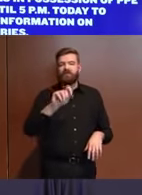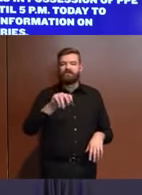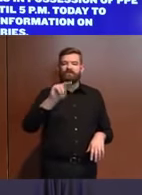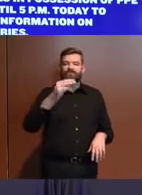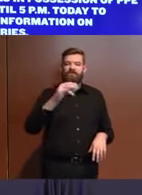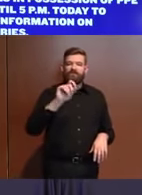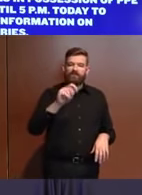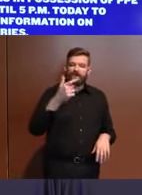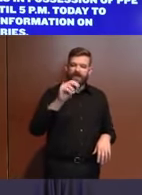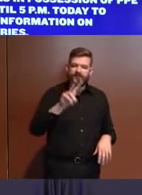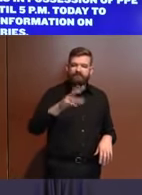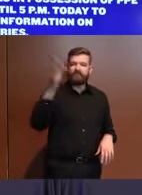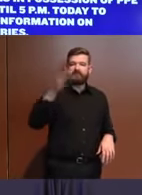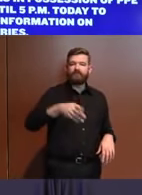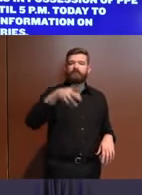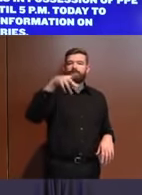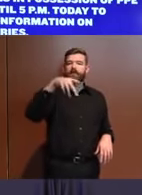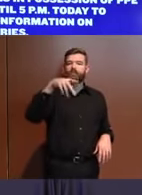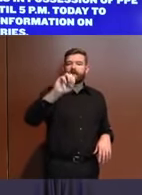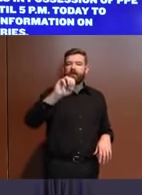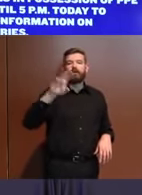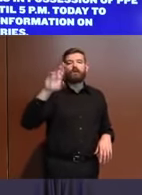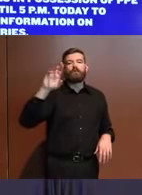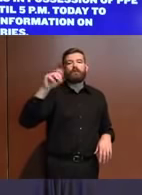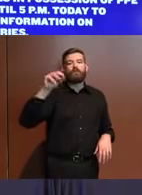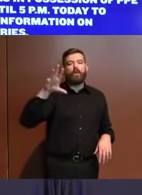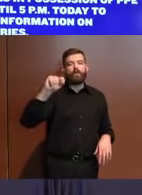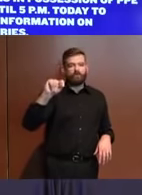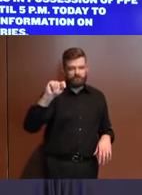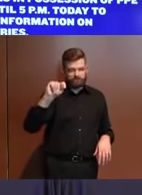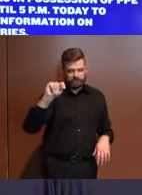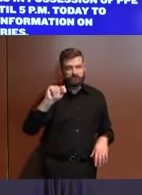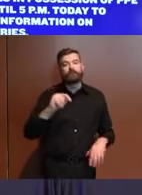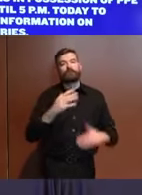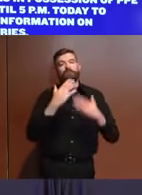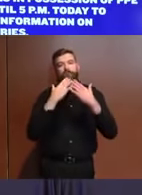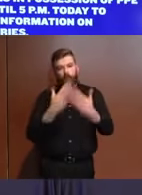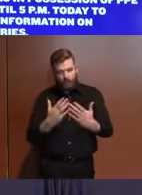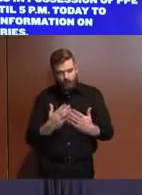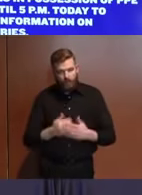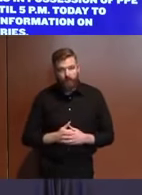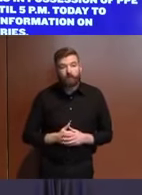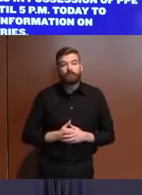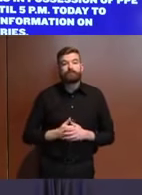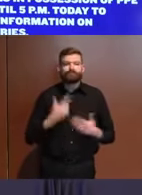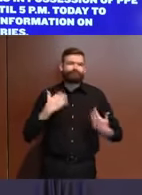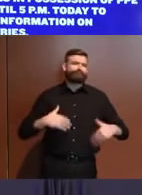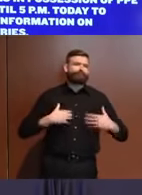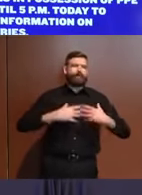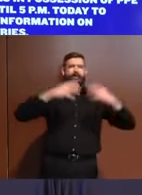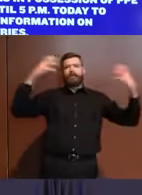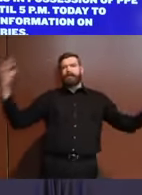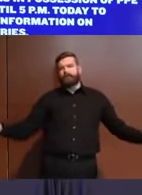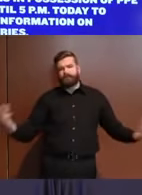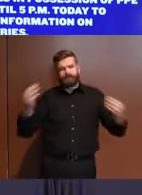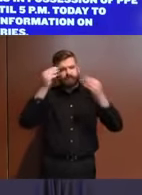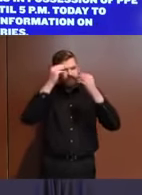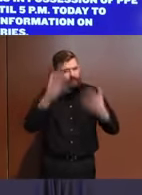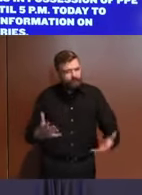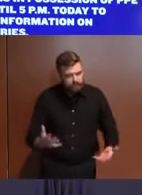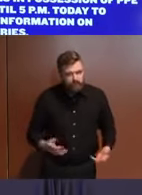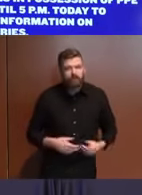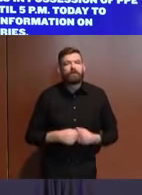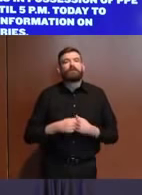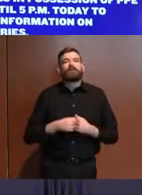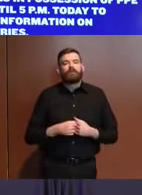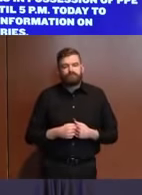covid19.nj.gov/PPE report. Thank you for that. As you can see, we have a lot of information that we are trying to get out while also trying to get a